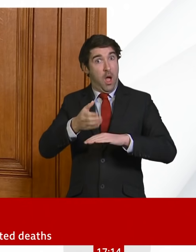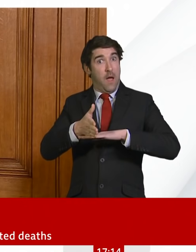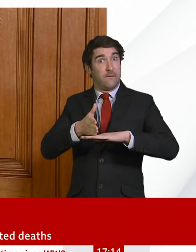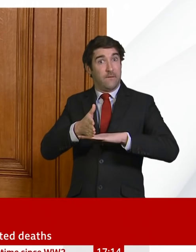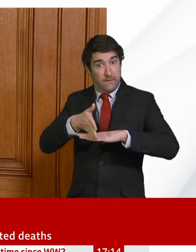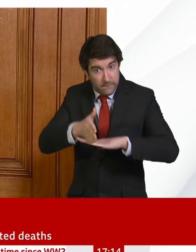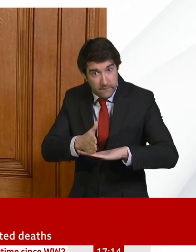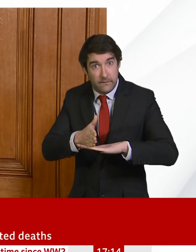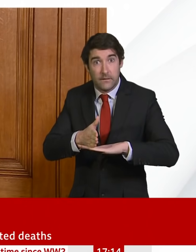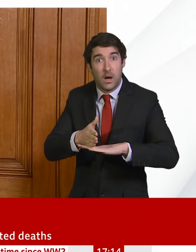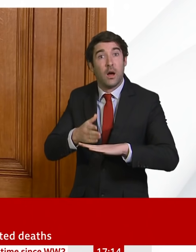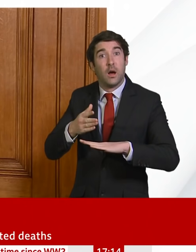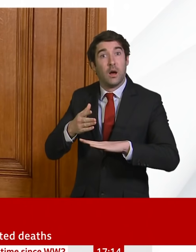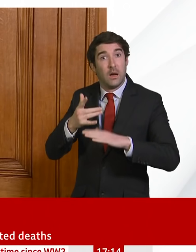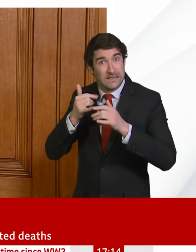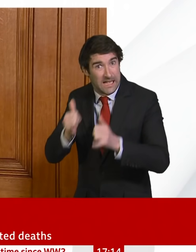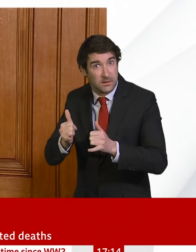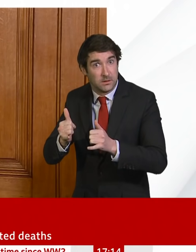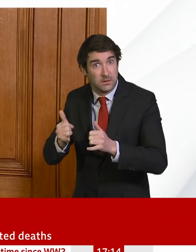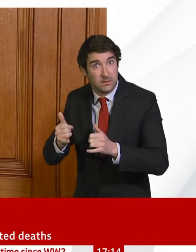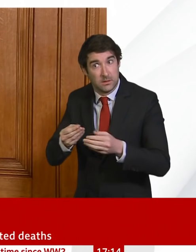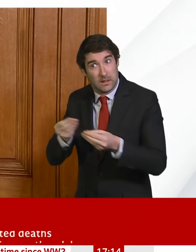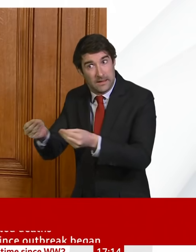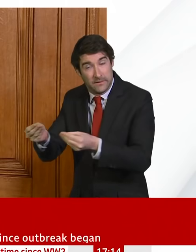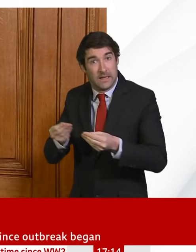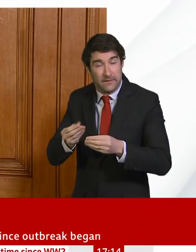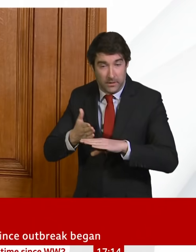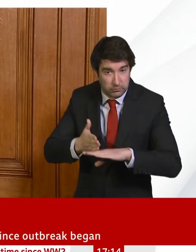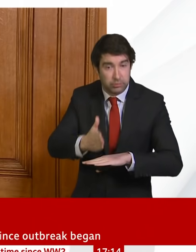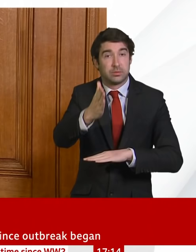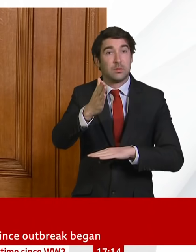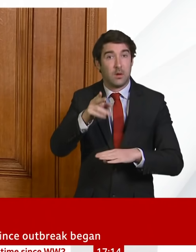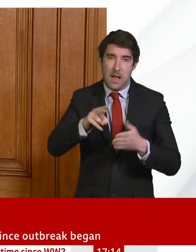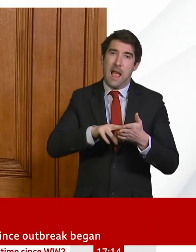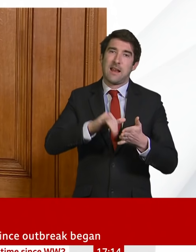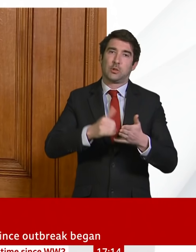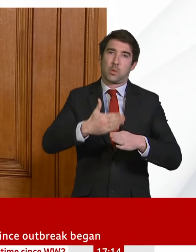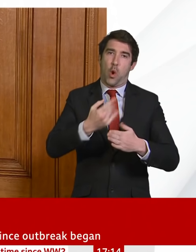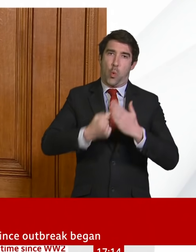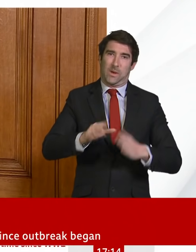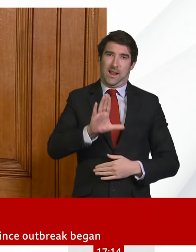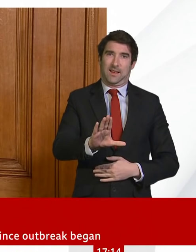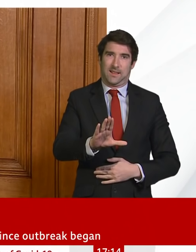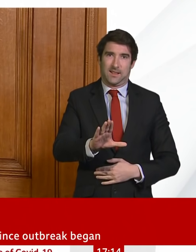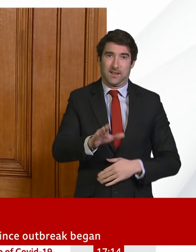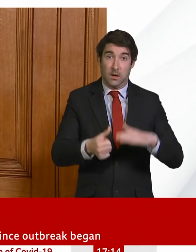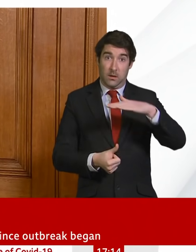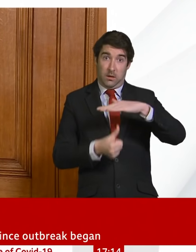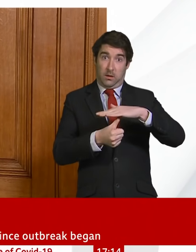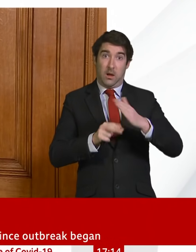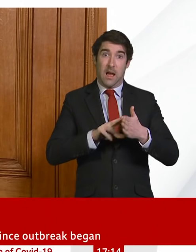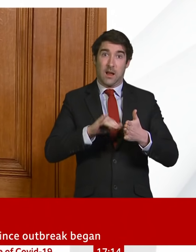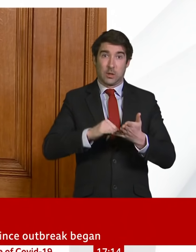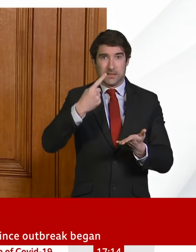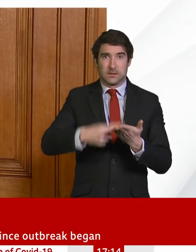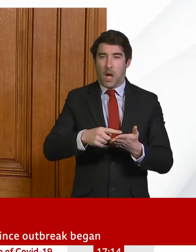done in order of priority. NHS chief executives are identifying that priority. And the intention here is